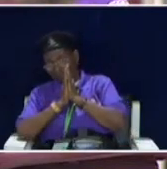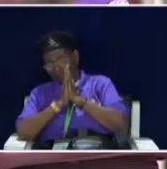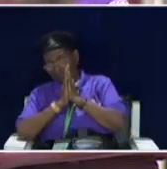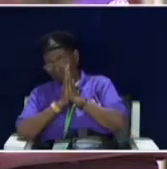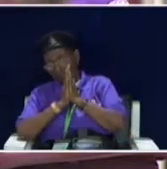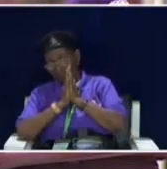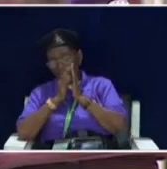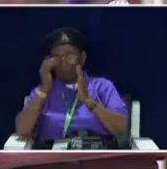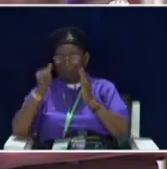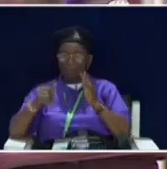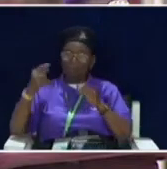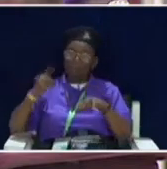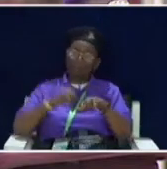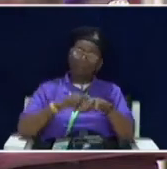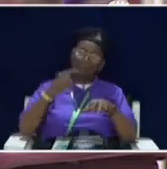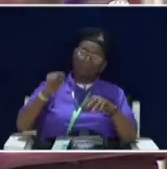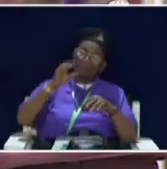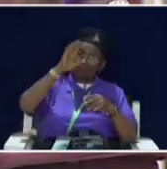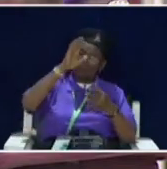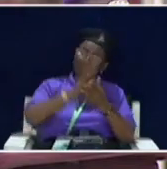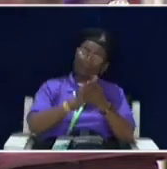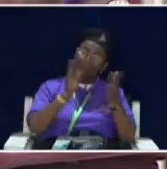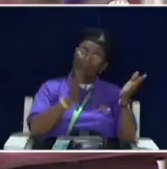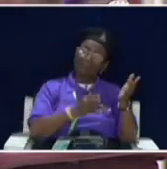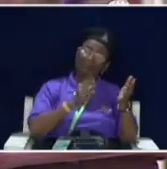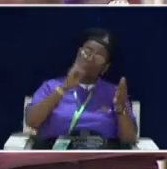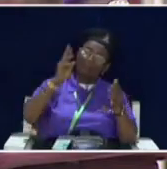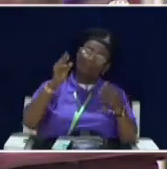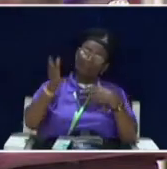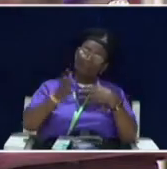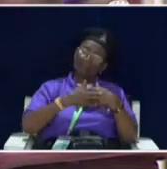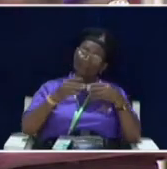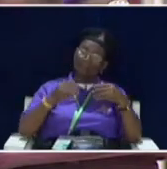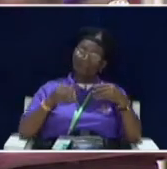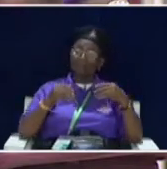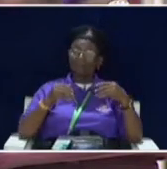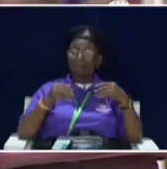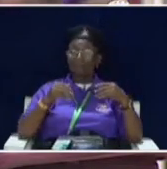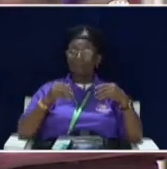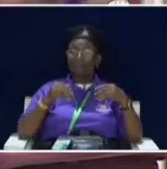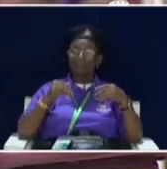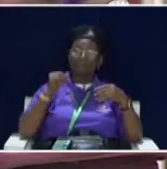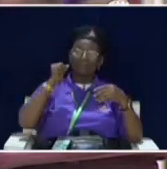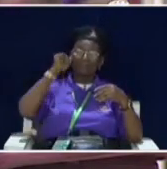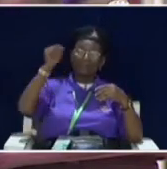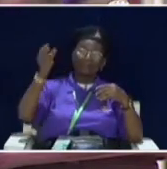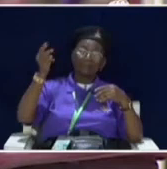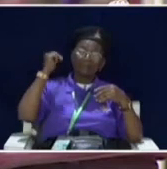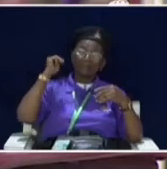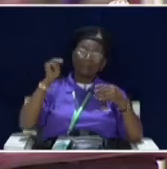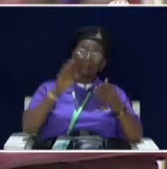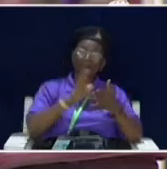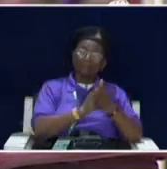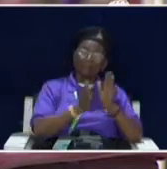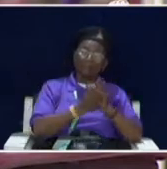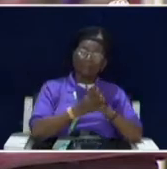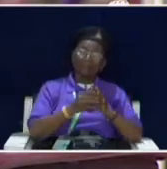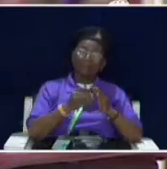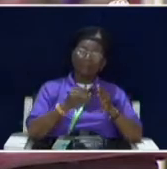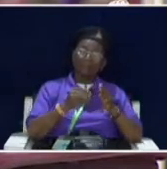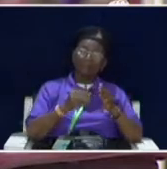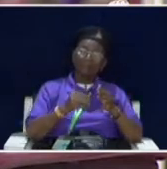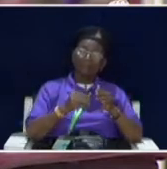By the time the husband brought her back, she had become almost twice as big or